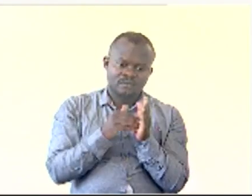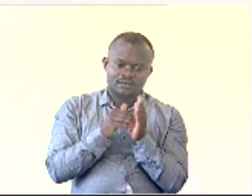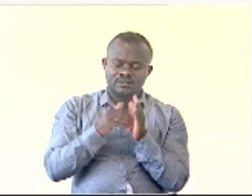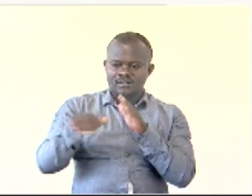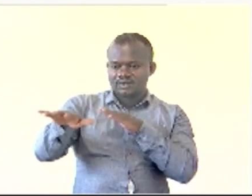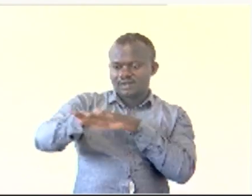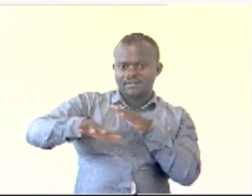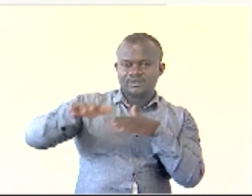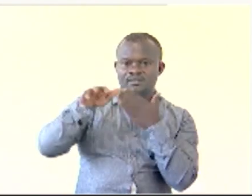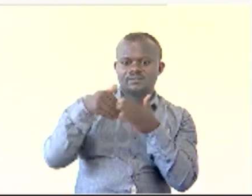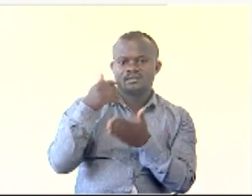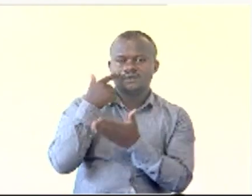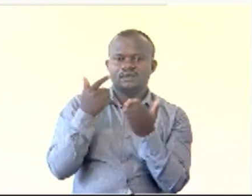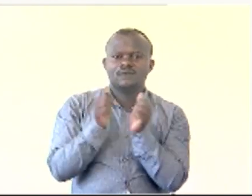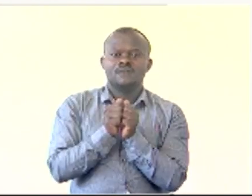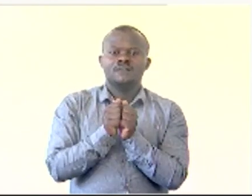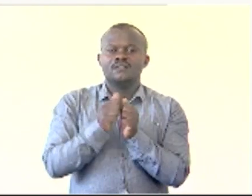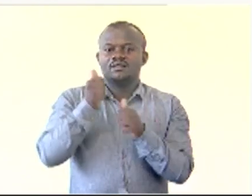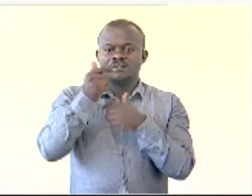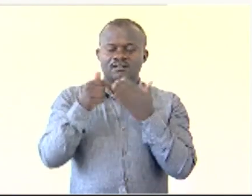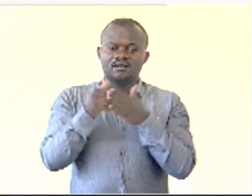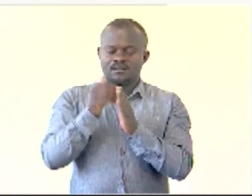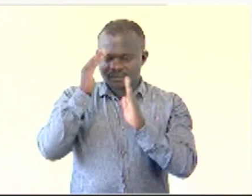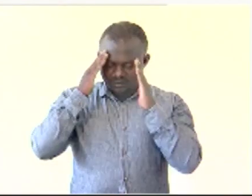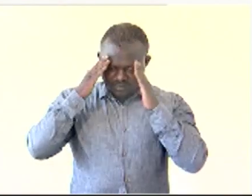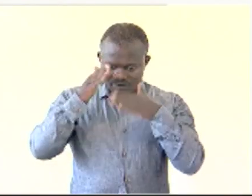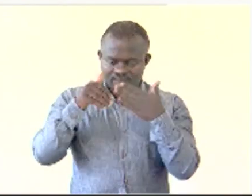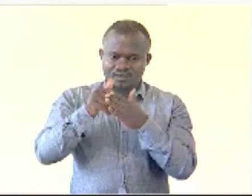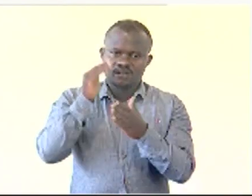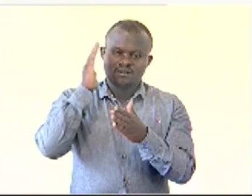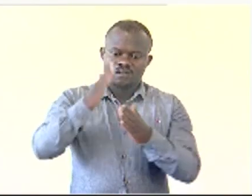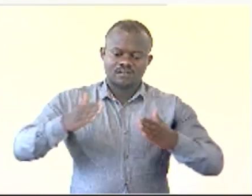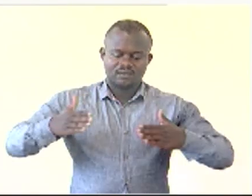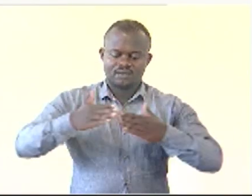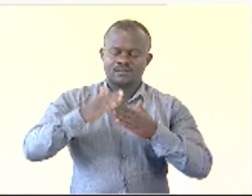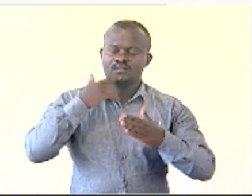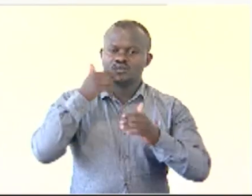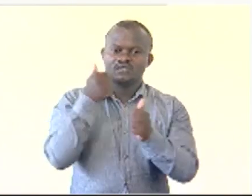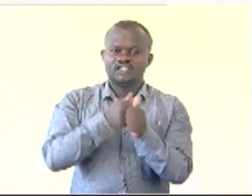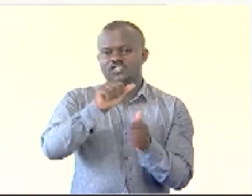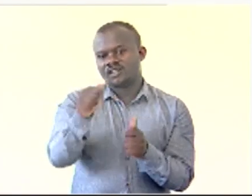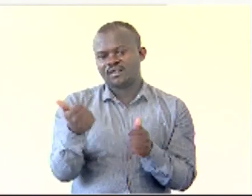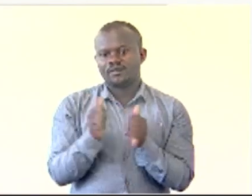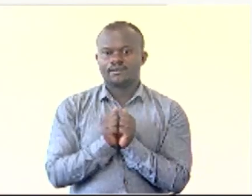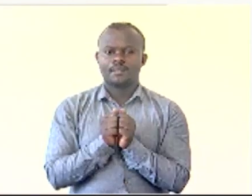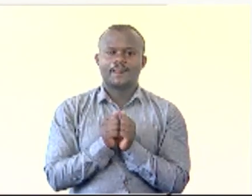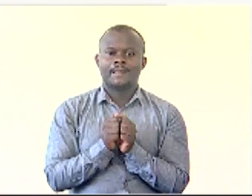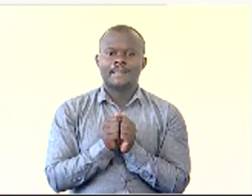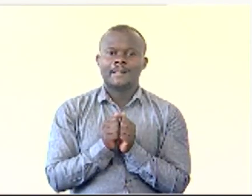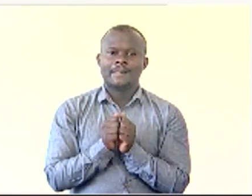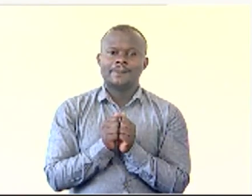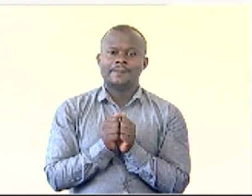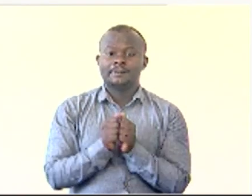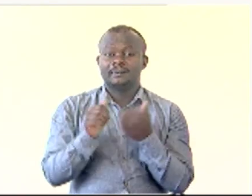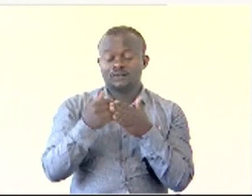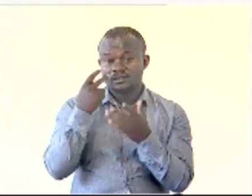surfaces that are oriented at right angle to each other. See,